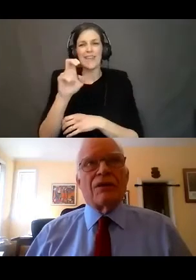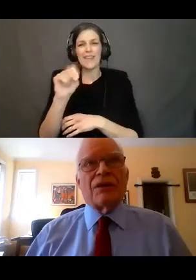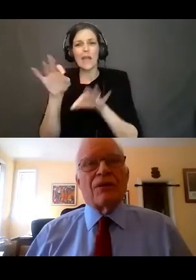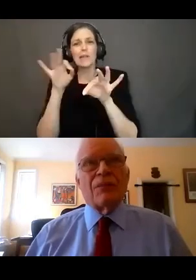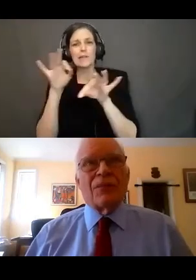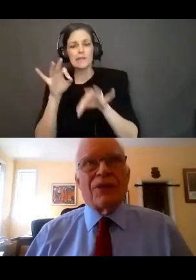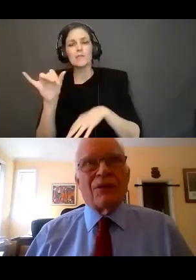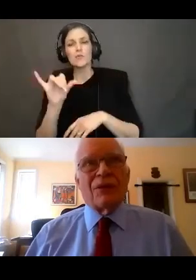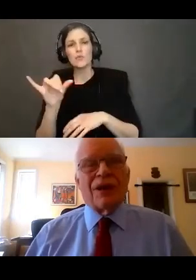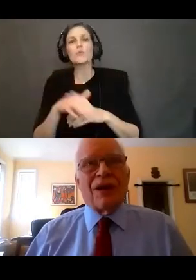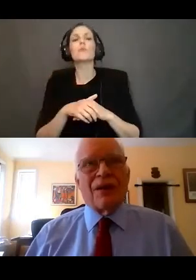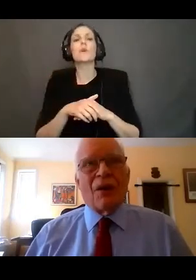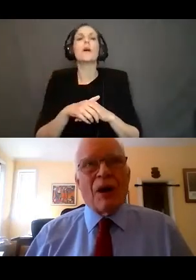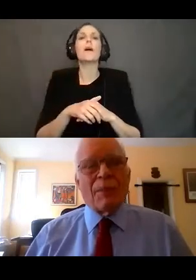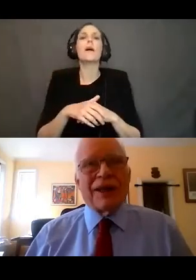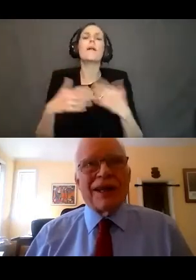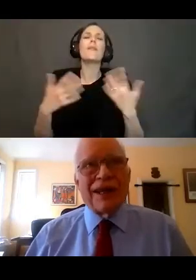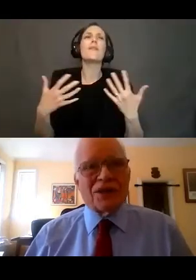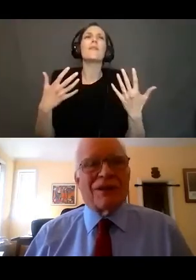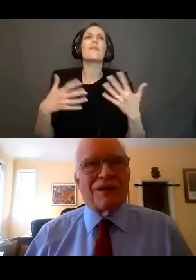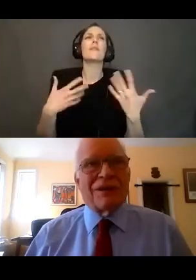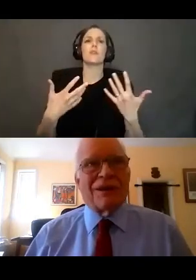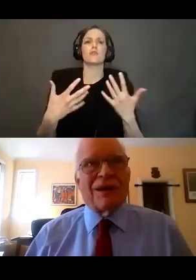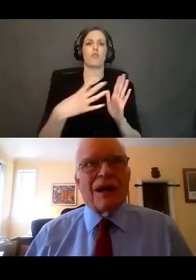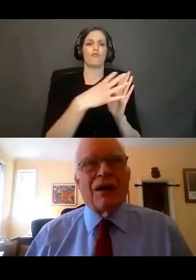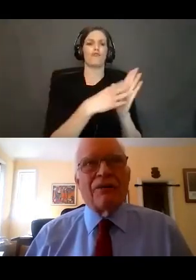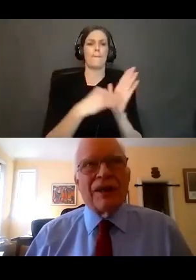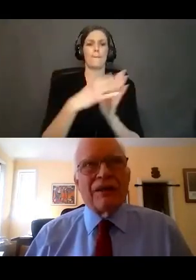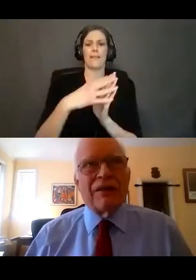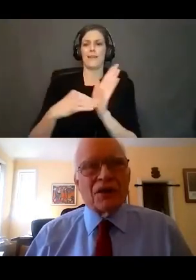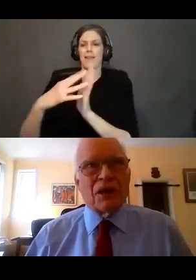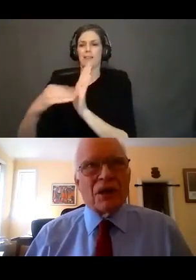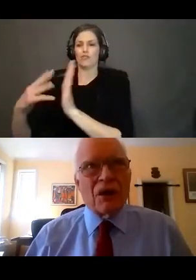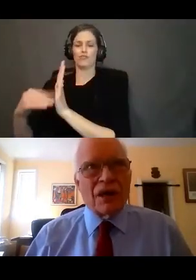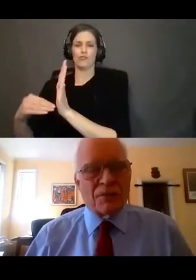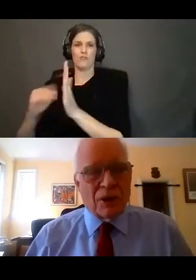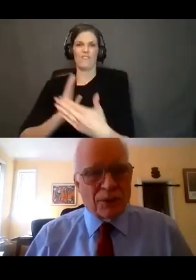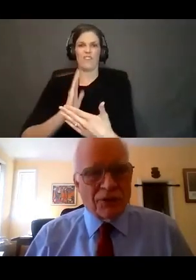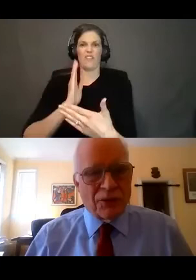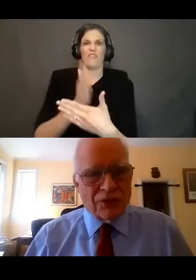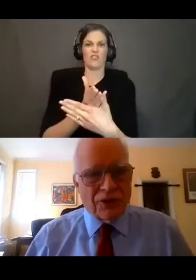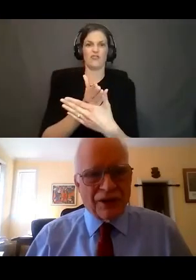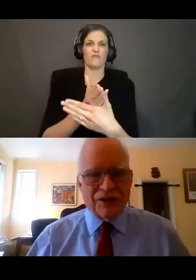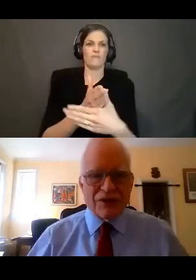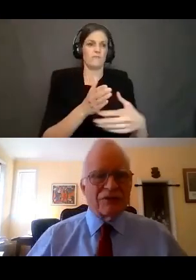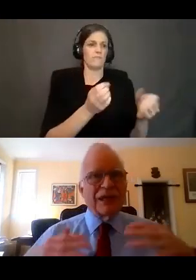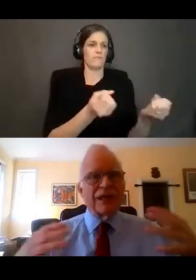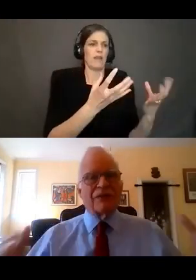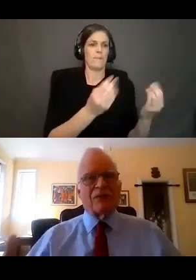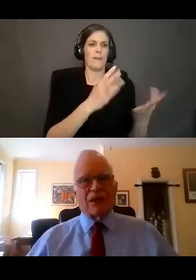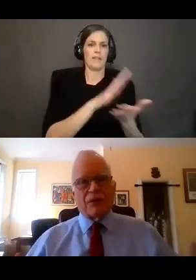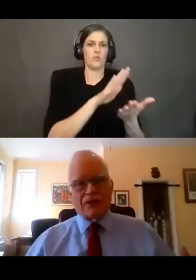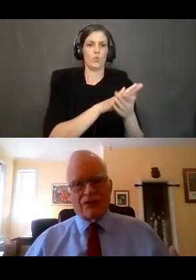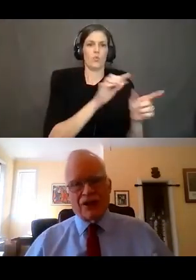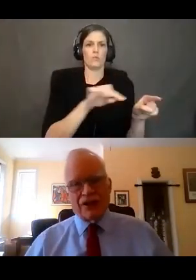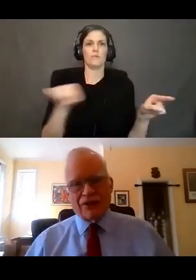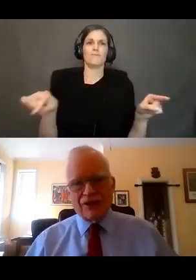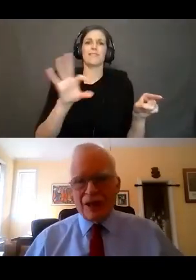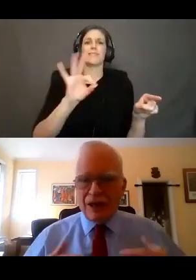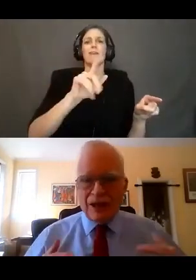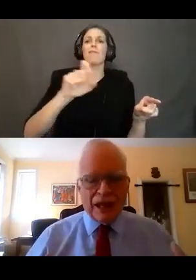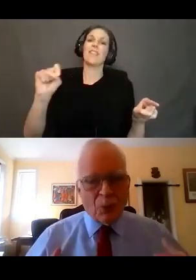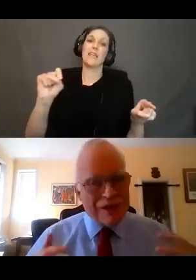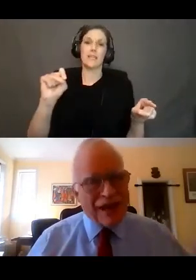So there's a replication of the intervention across multiple school settings. It's a fleet of randomized